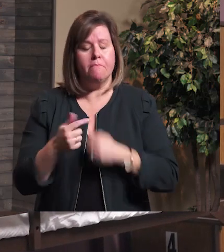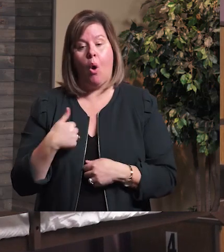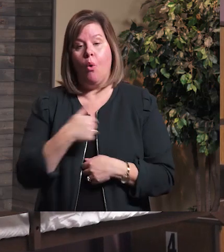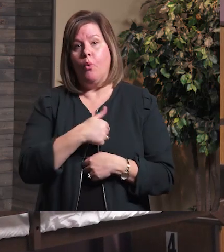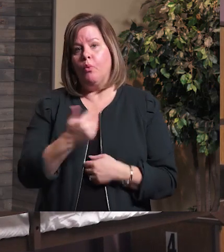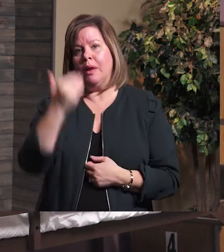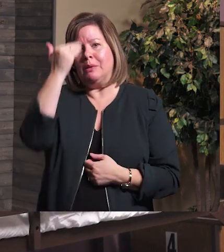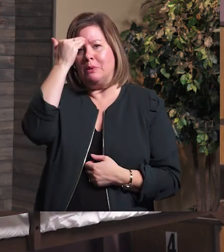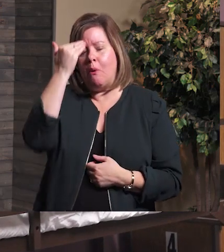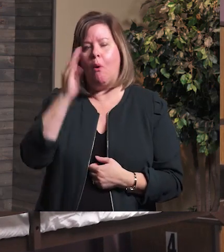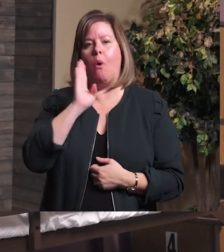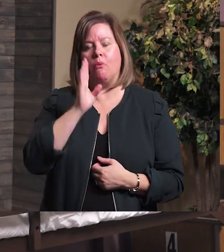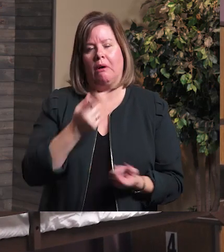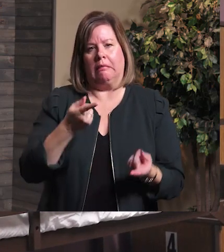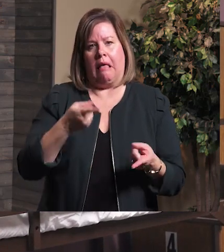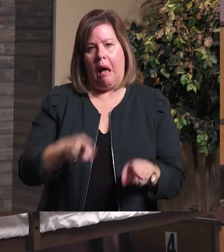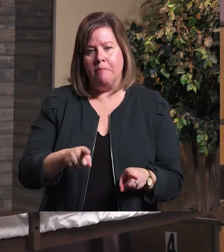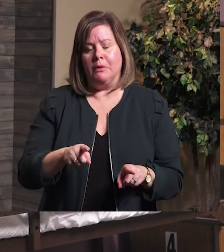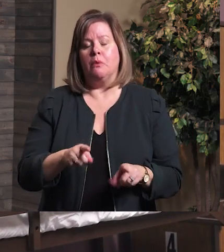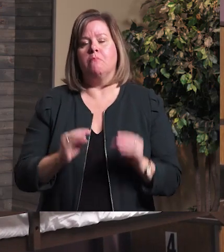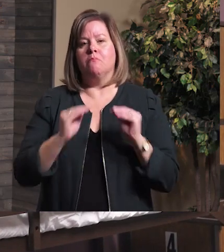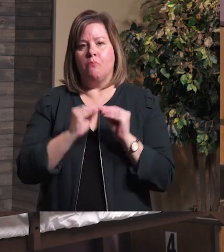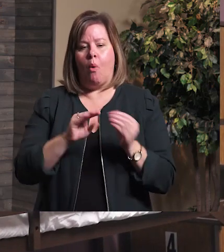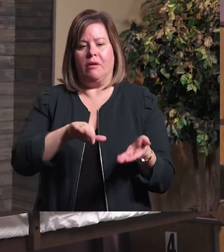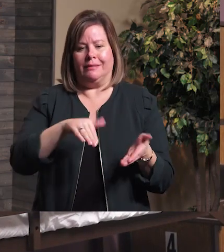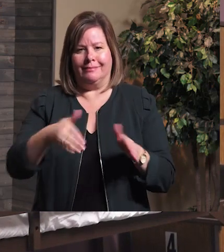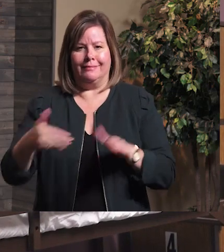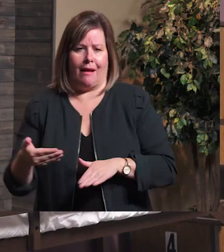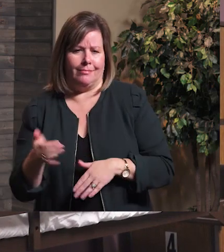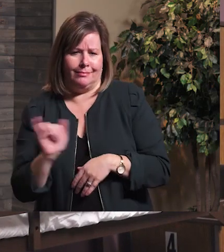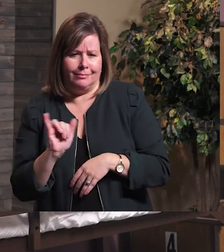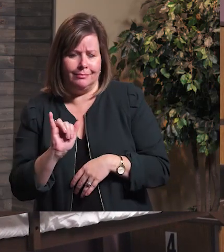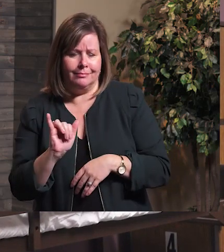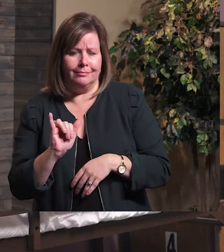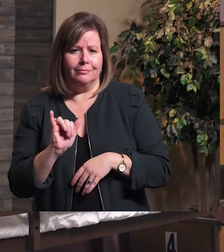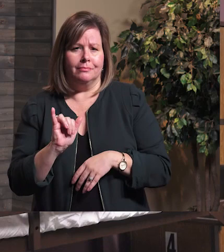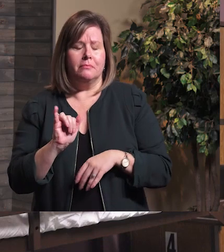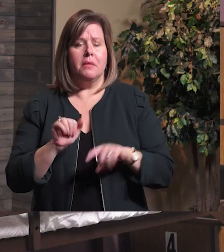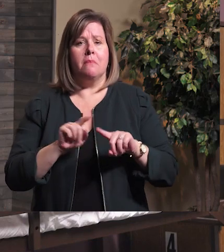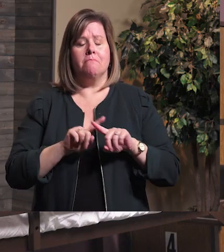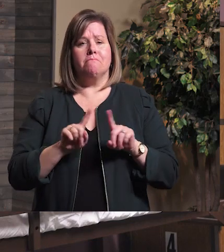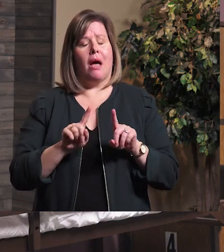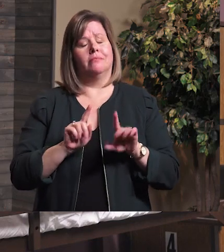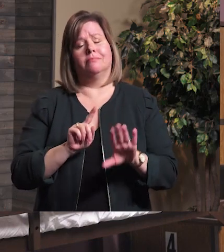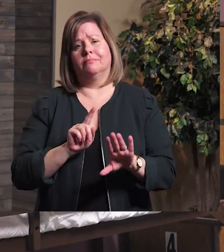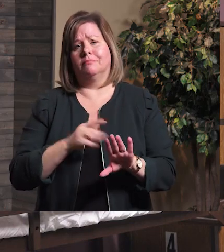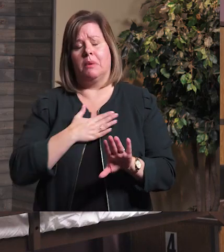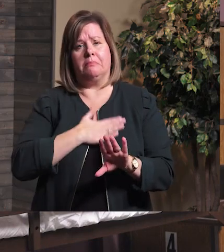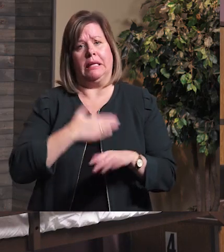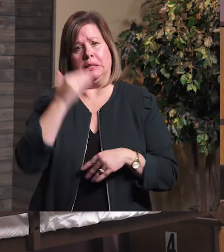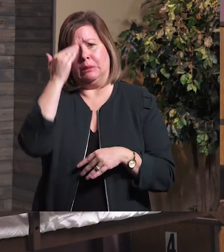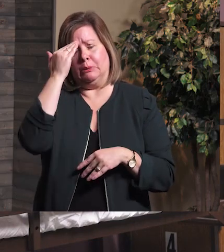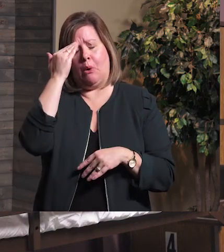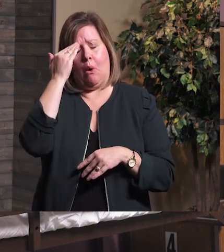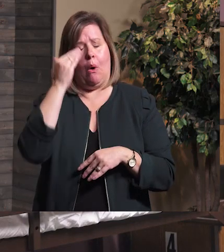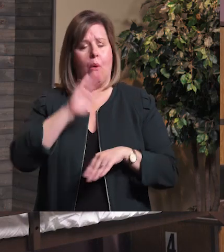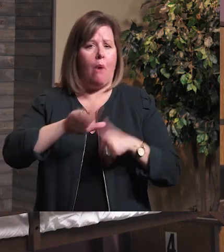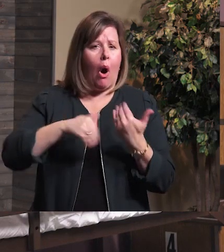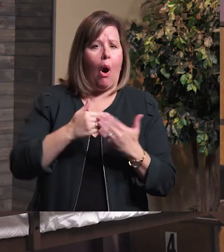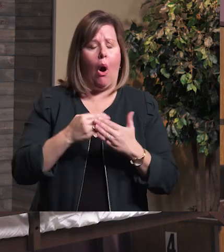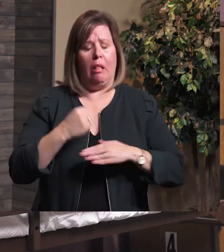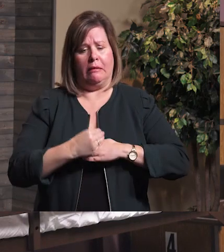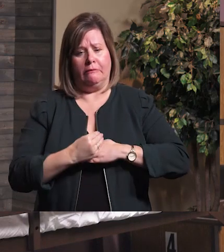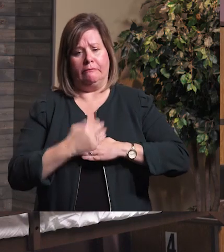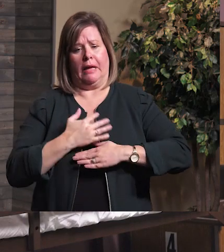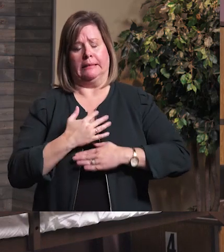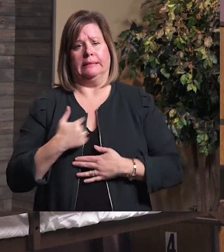this is going to be unavoidable in the coming days. We're going to hear more deaths like this. And just please know that it affects all of